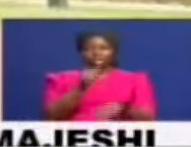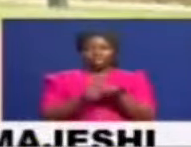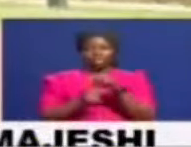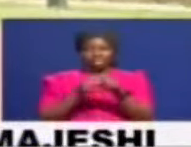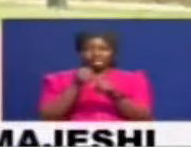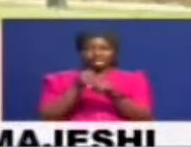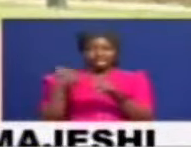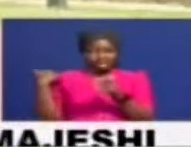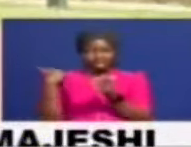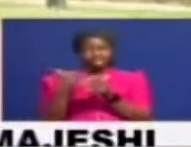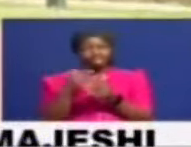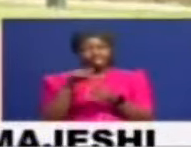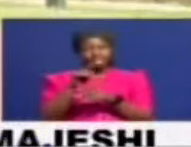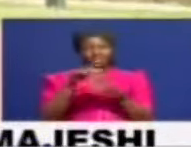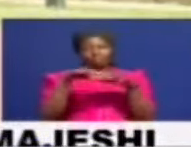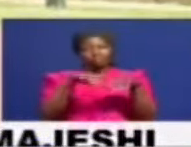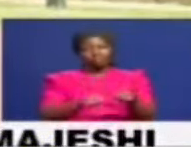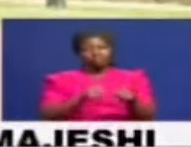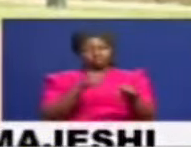place.